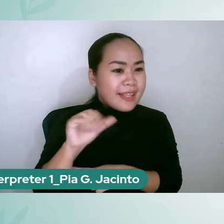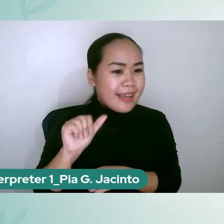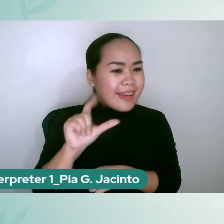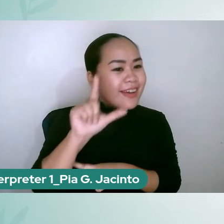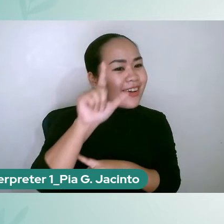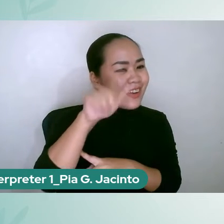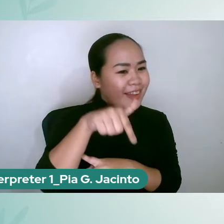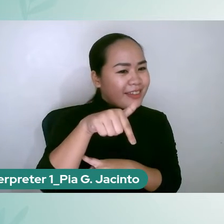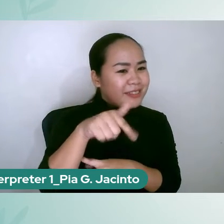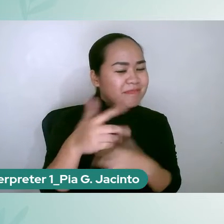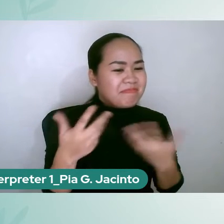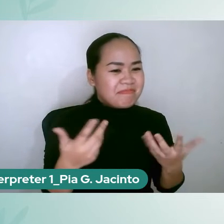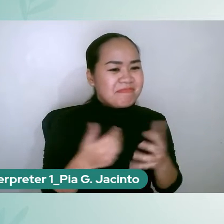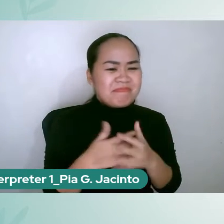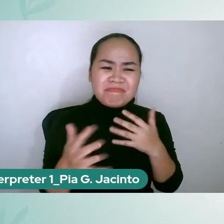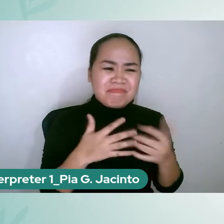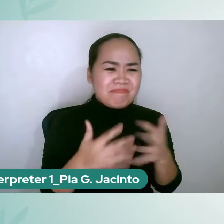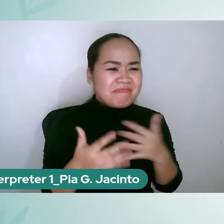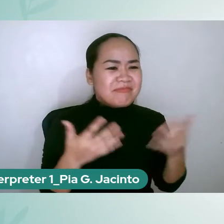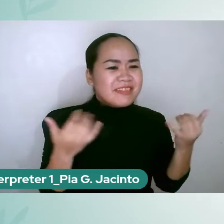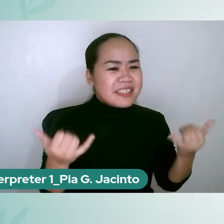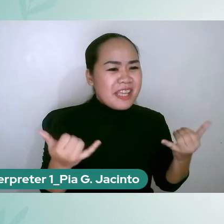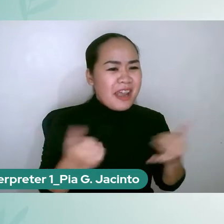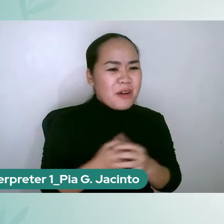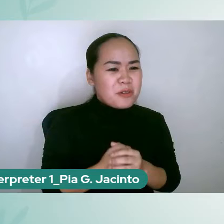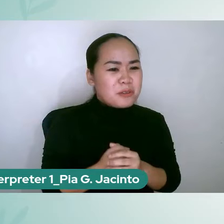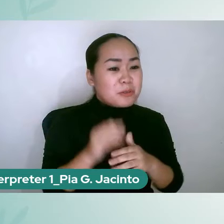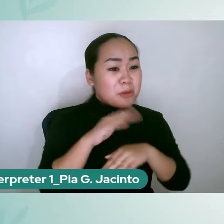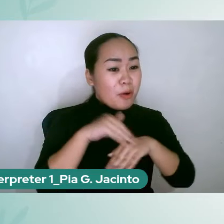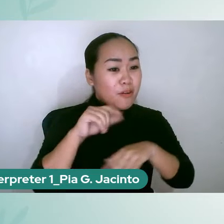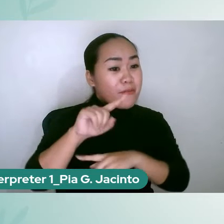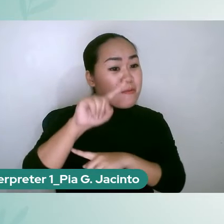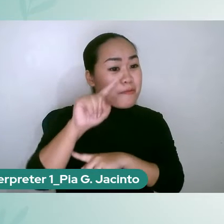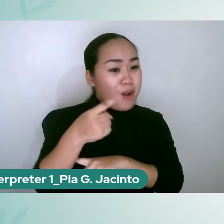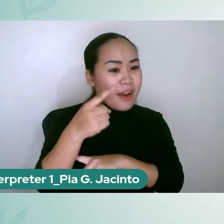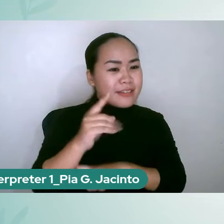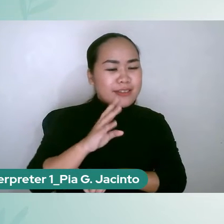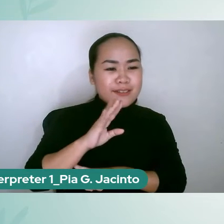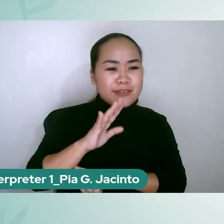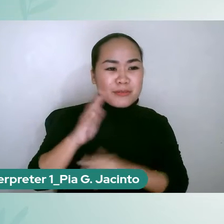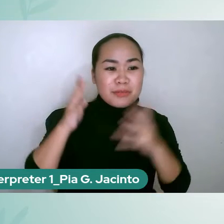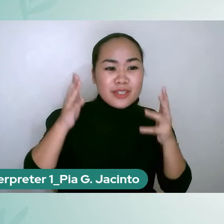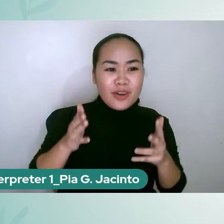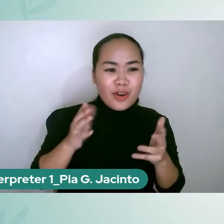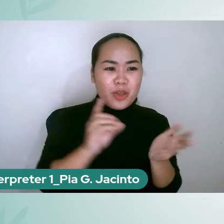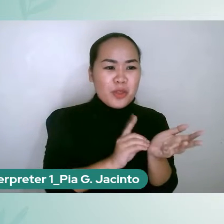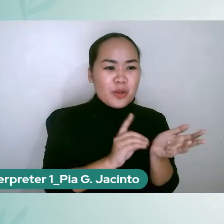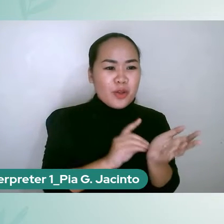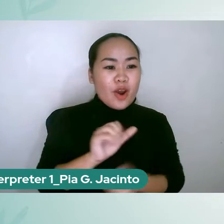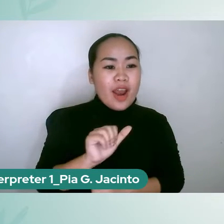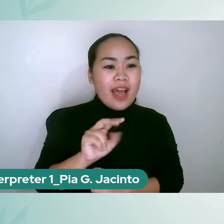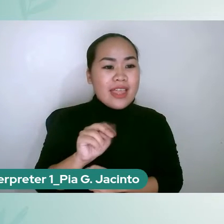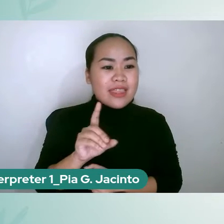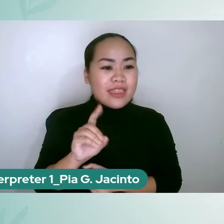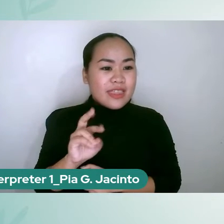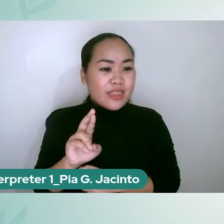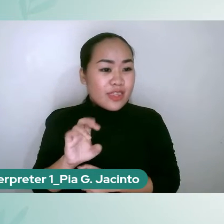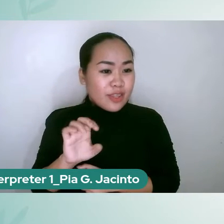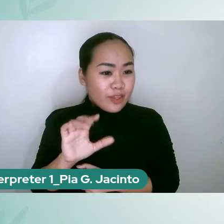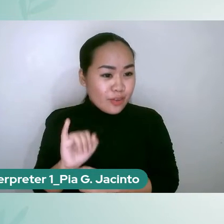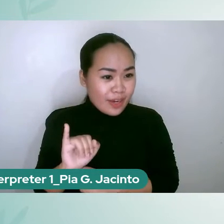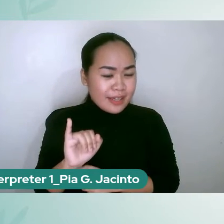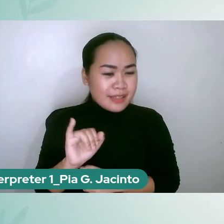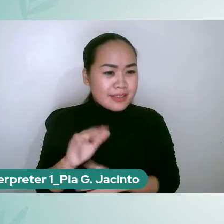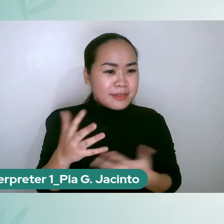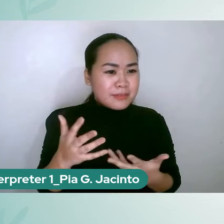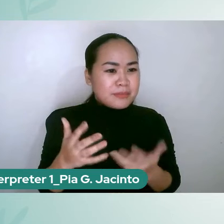So without further ado, I would like to call on our first speaker, Dr. Andre Ilbawi, Technical